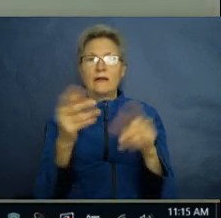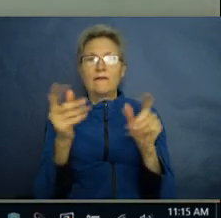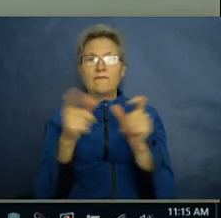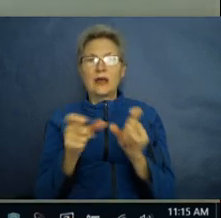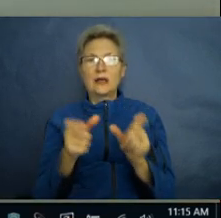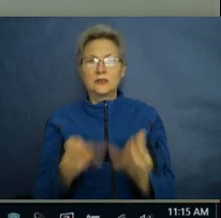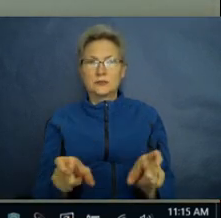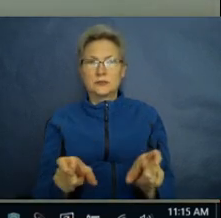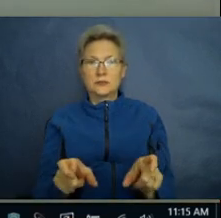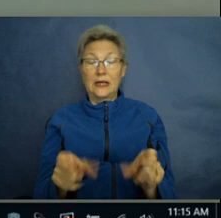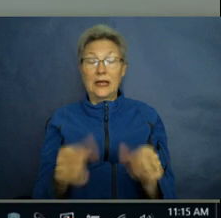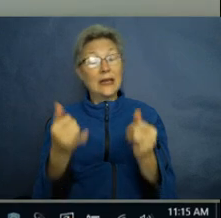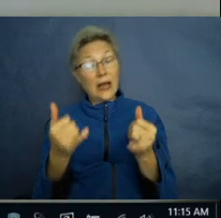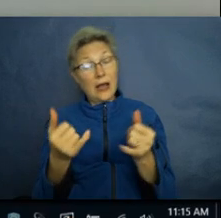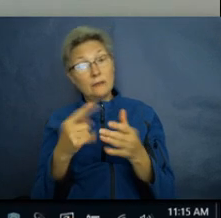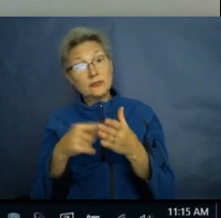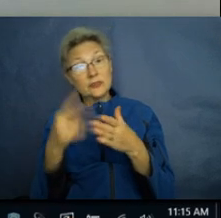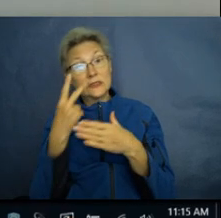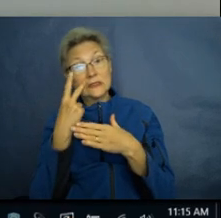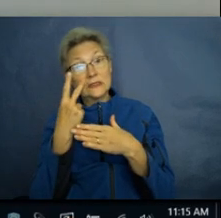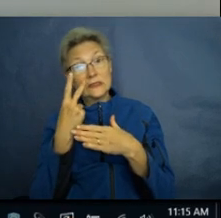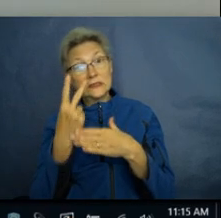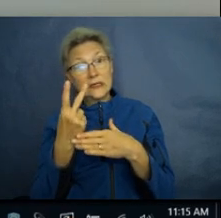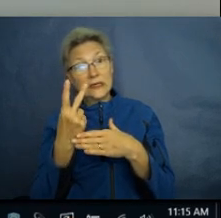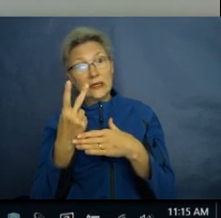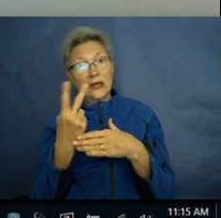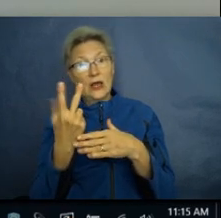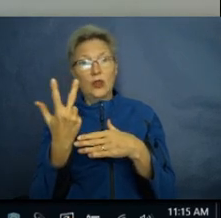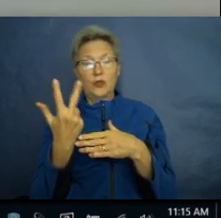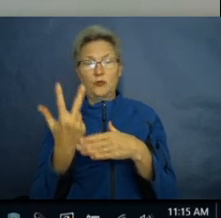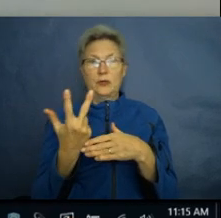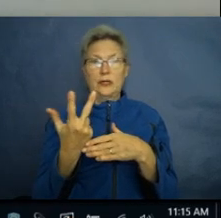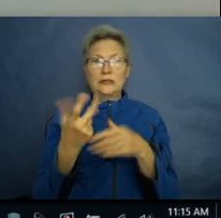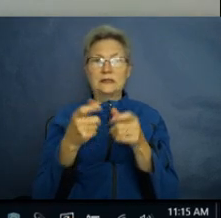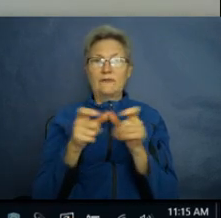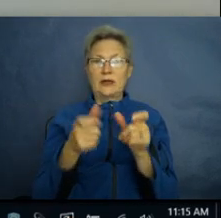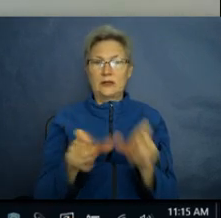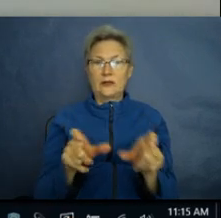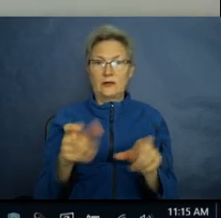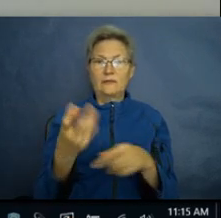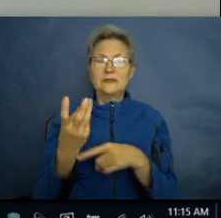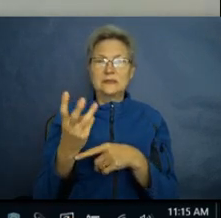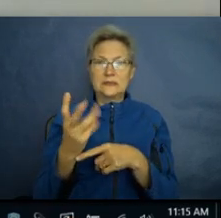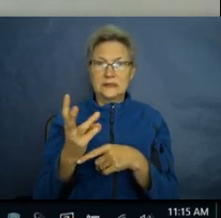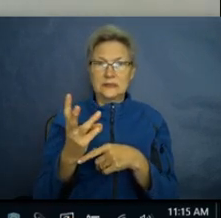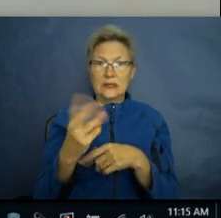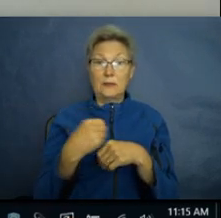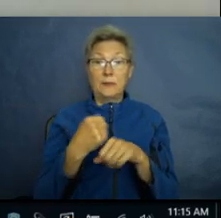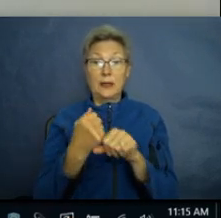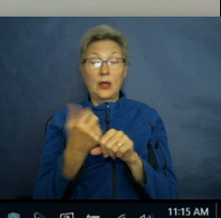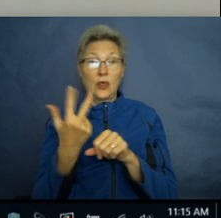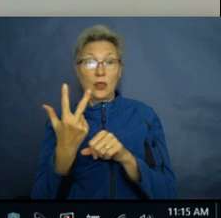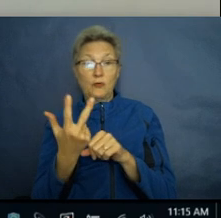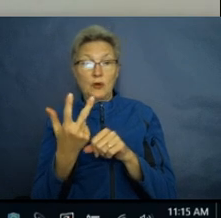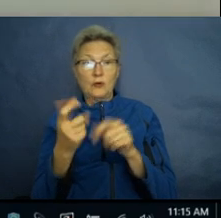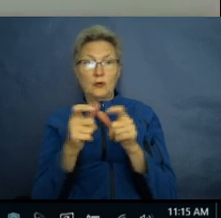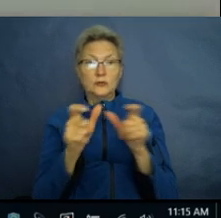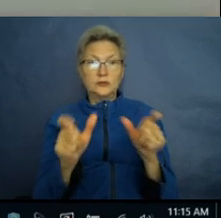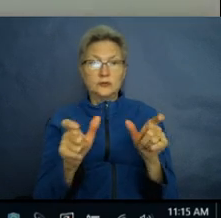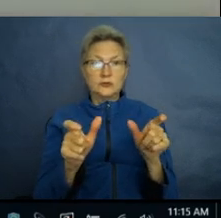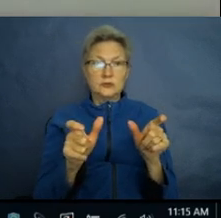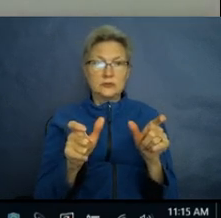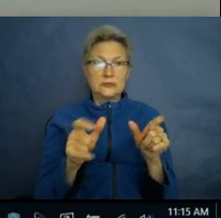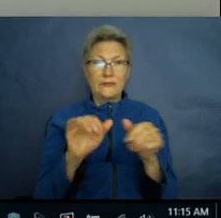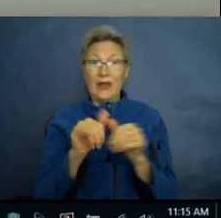factors. And now I'm checking to see if 3 is a factor of 16, and I'm going to do that by making 3 rows here and seeing if I